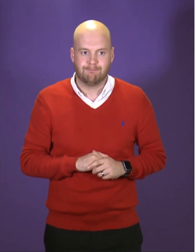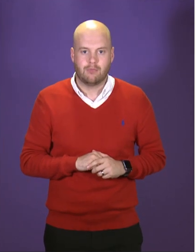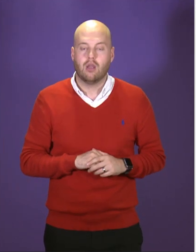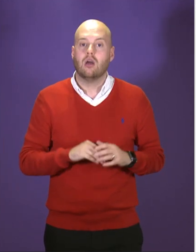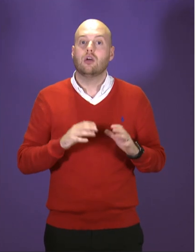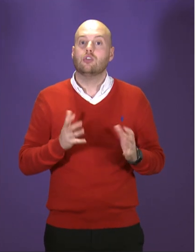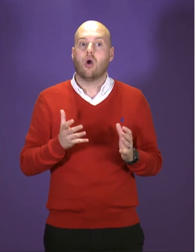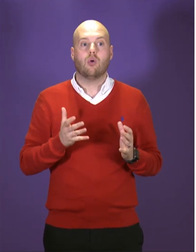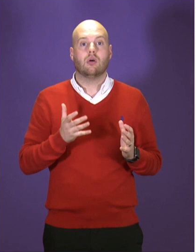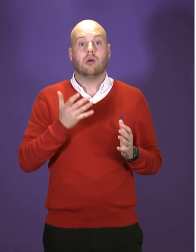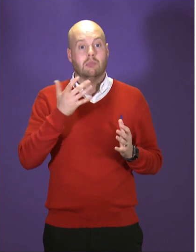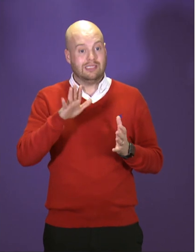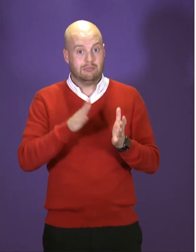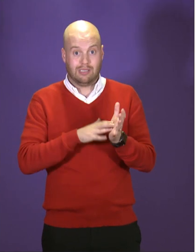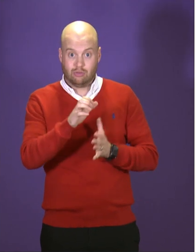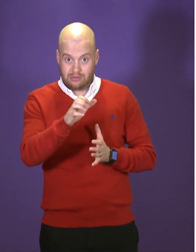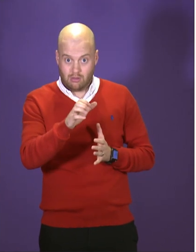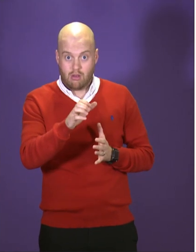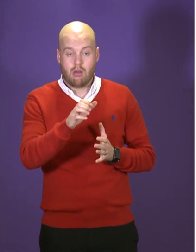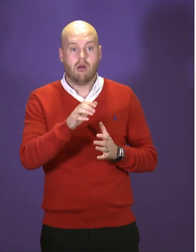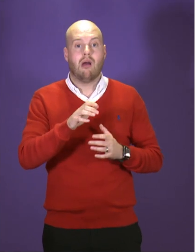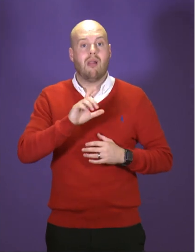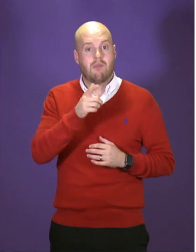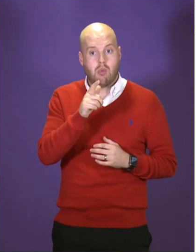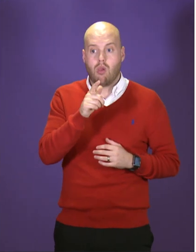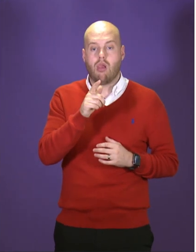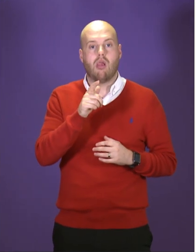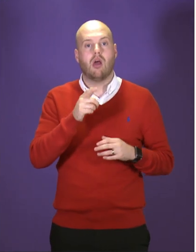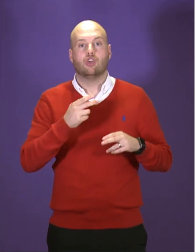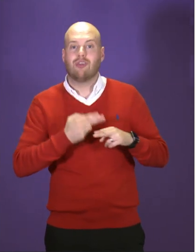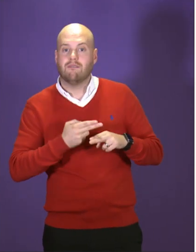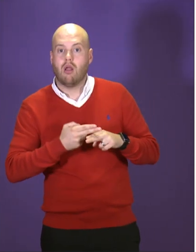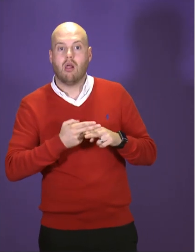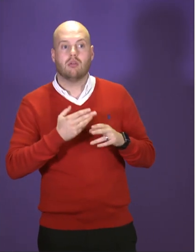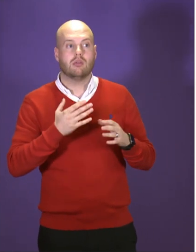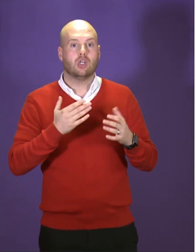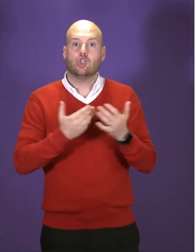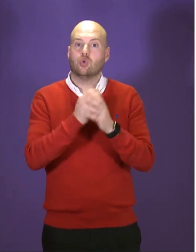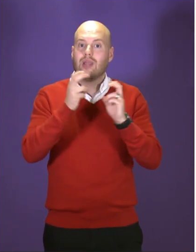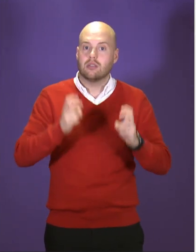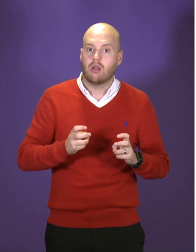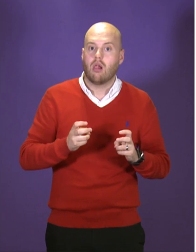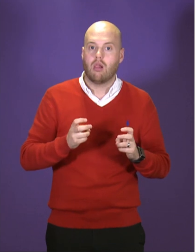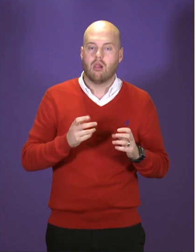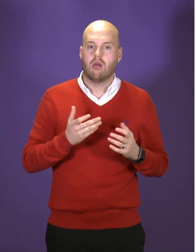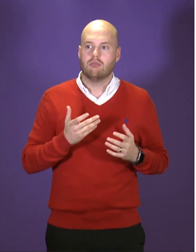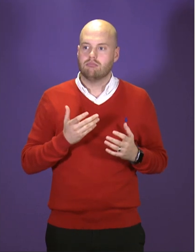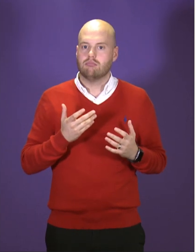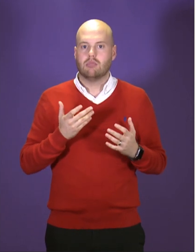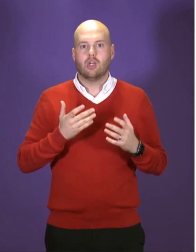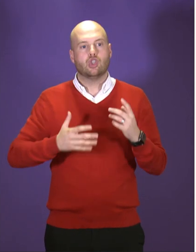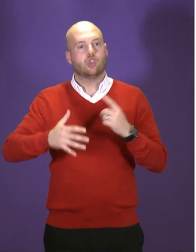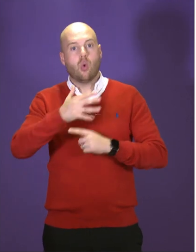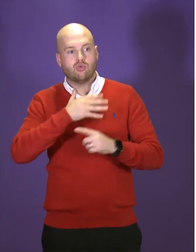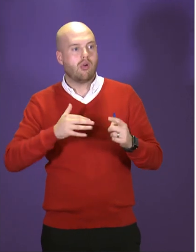but also at Tate Liverpool, in Sheffield, in Newcastle, that there was social, cultural, economic,